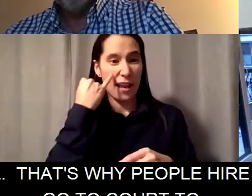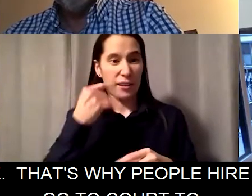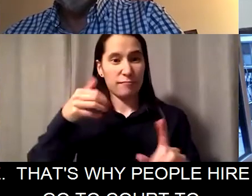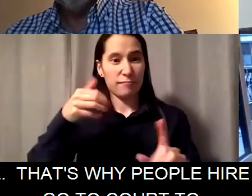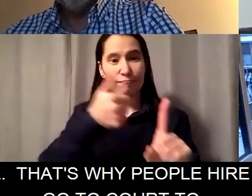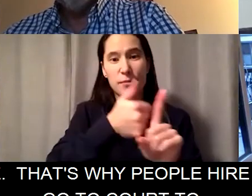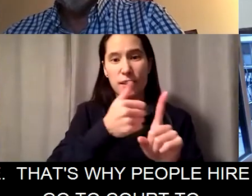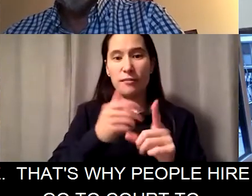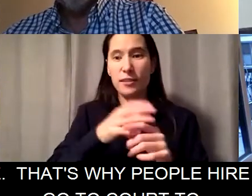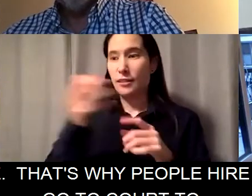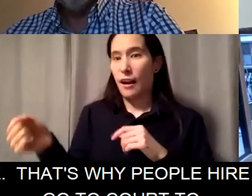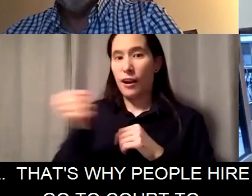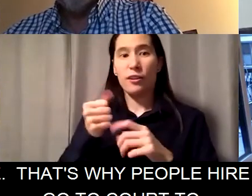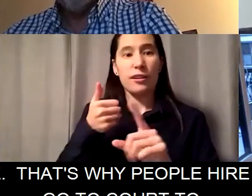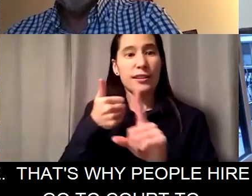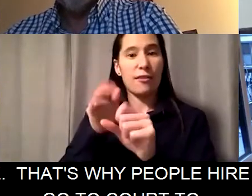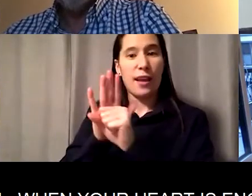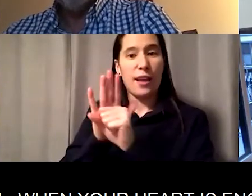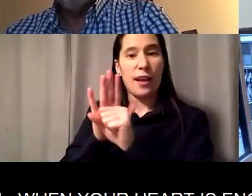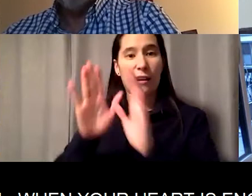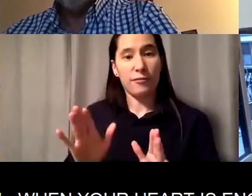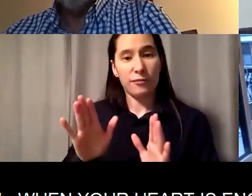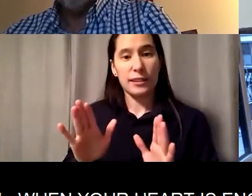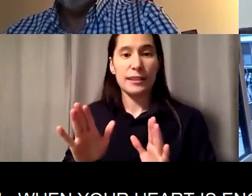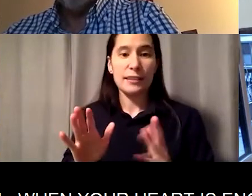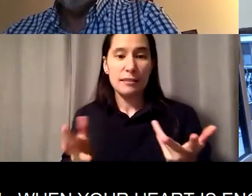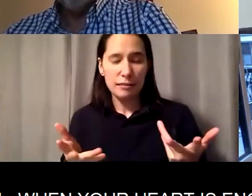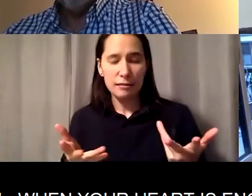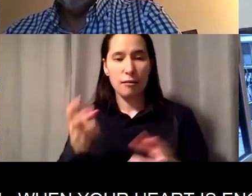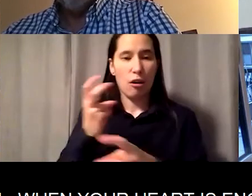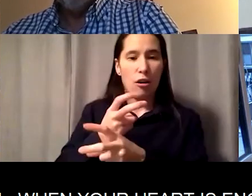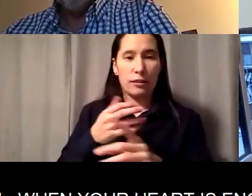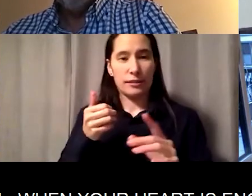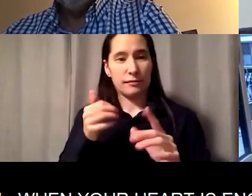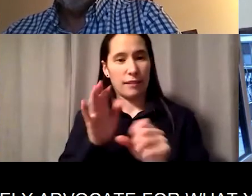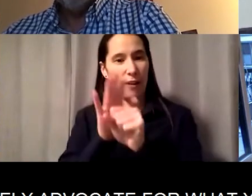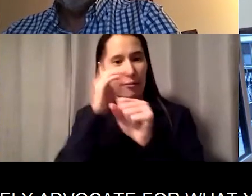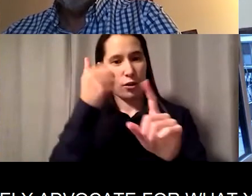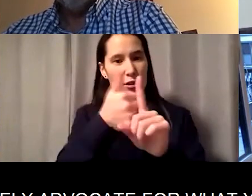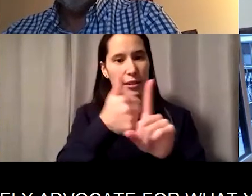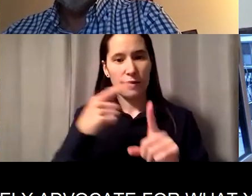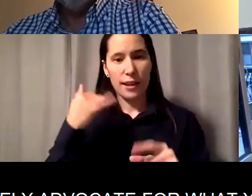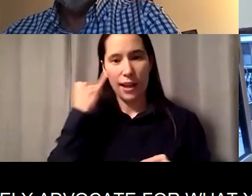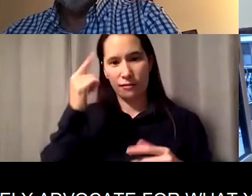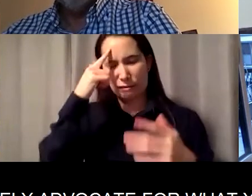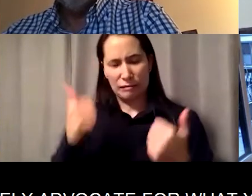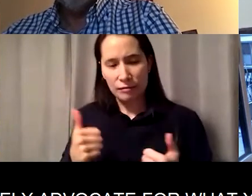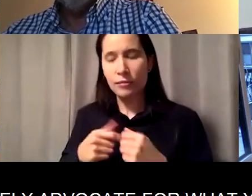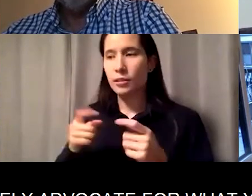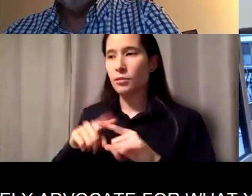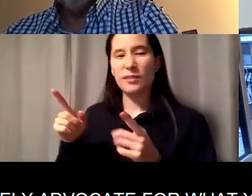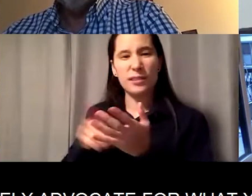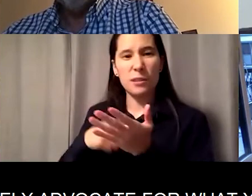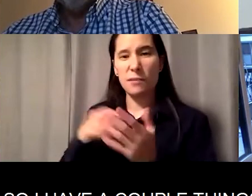court and represent them. When your heart is engaged, it's so, so hard to dispassionately advocate for what you need and what is